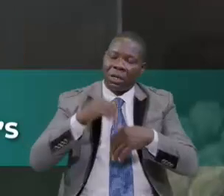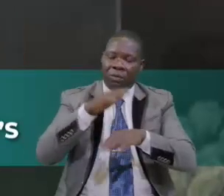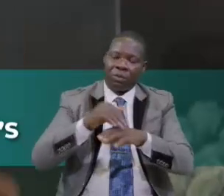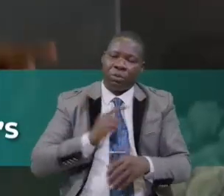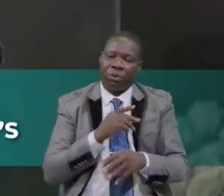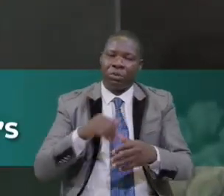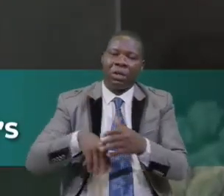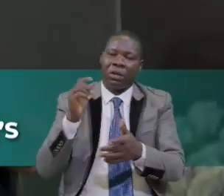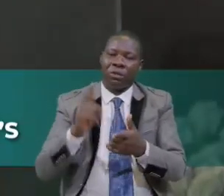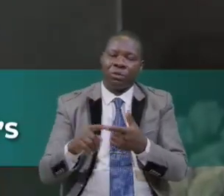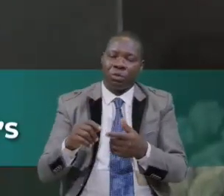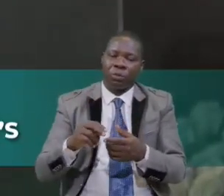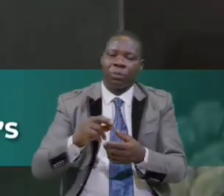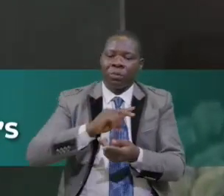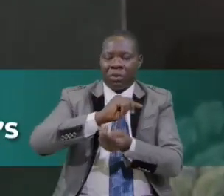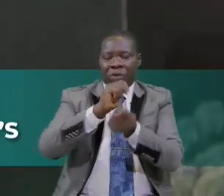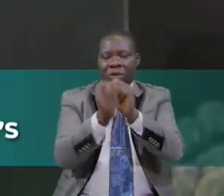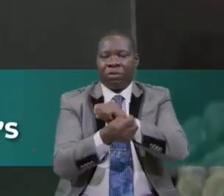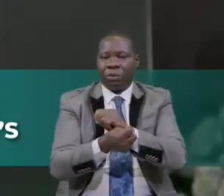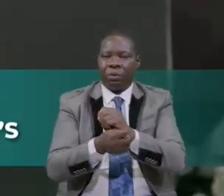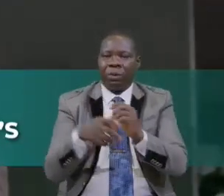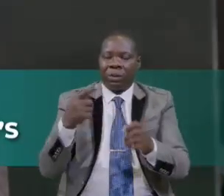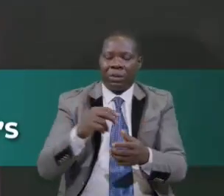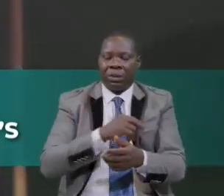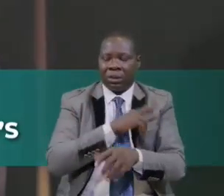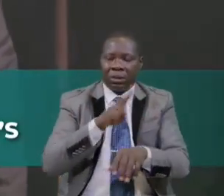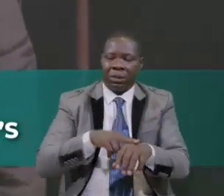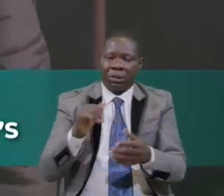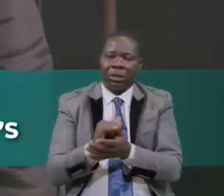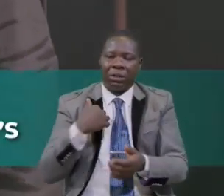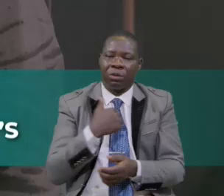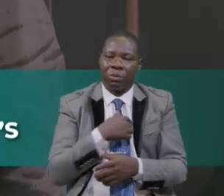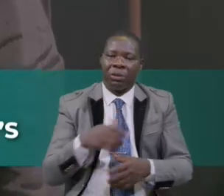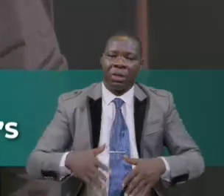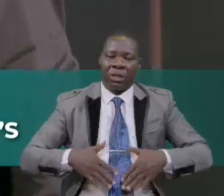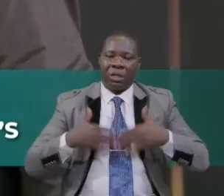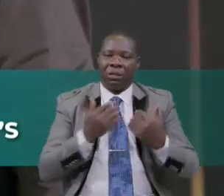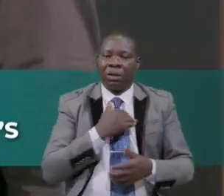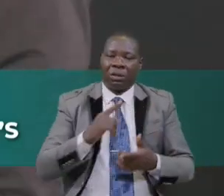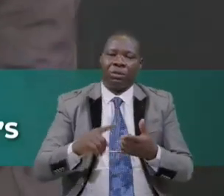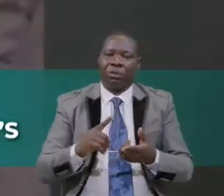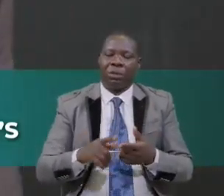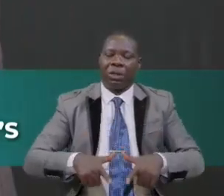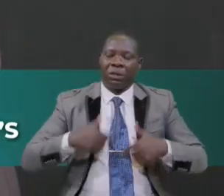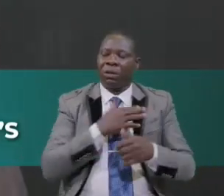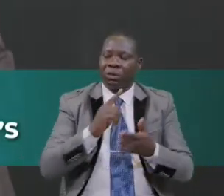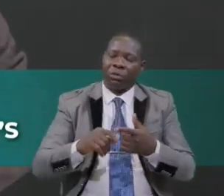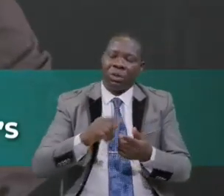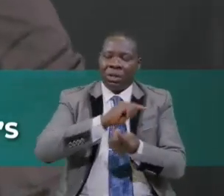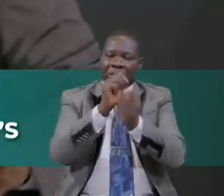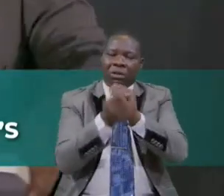to transform the nation in which we live, and to transform every community he sends us